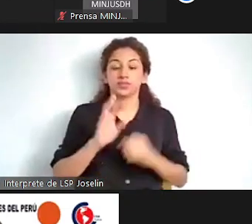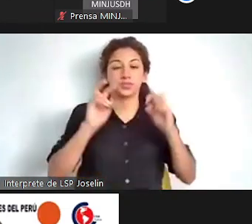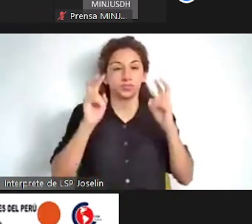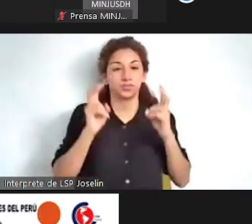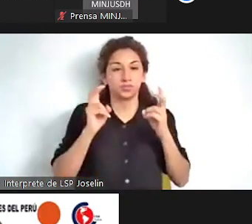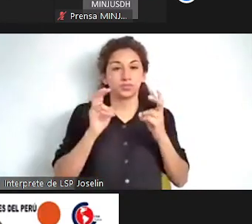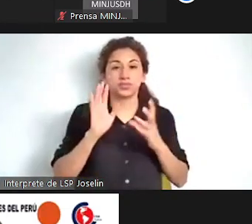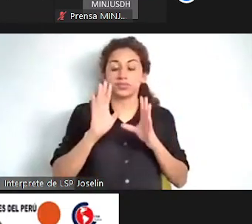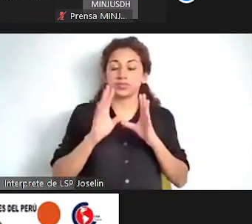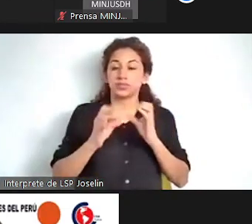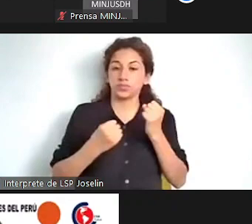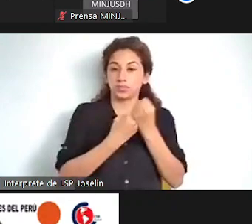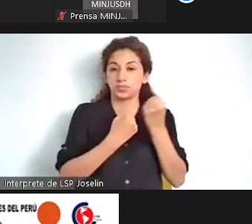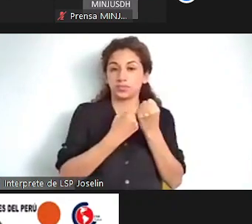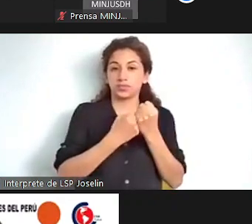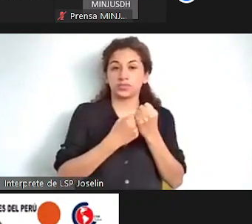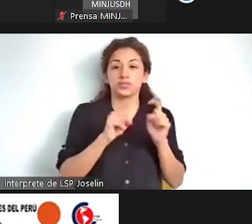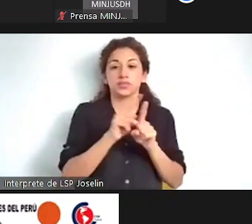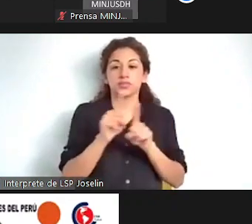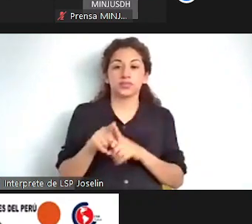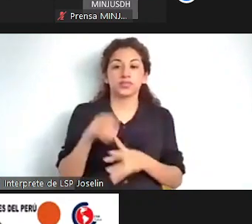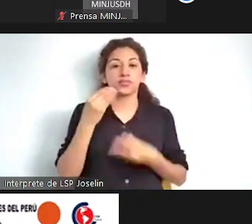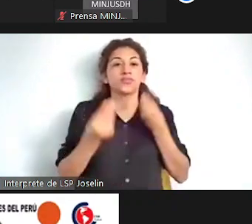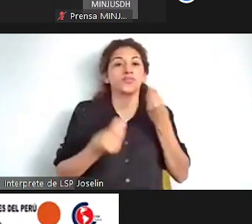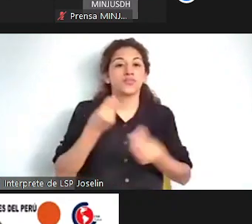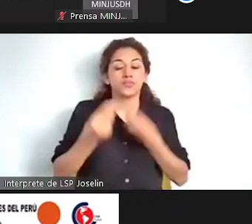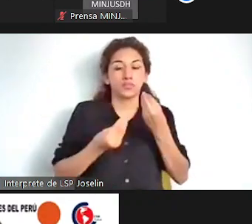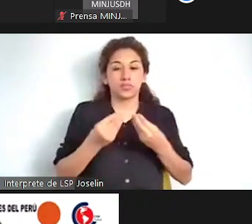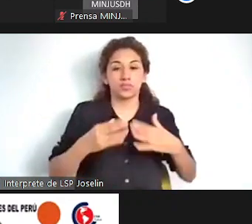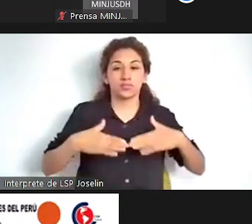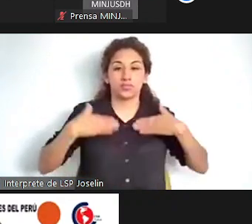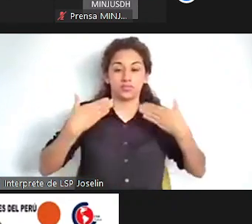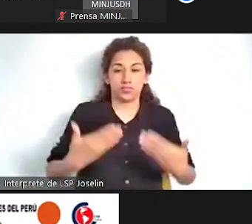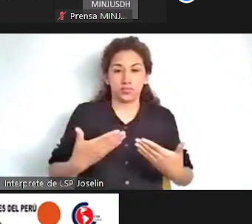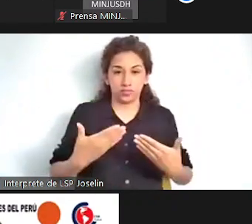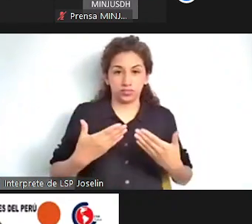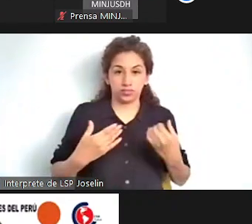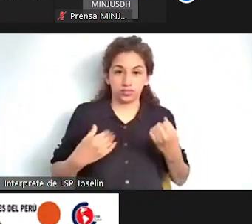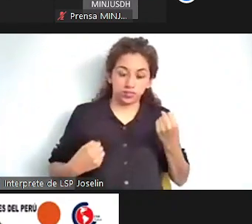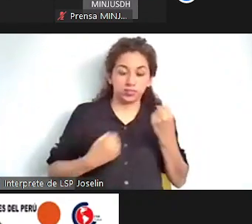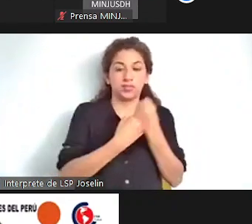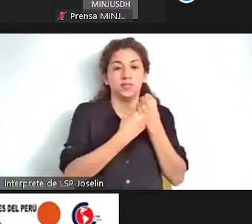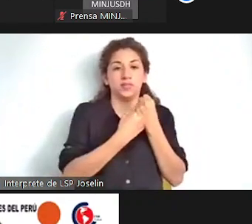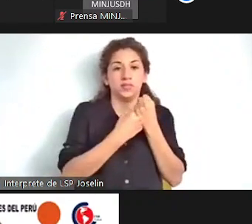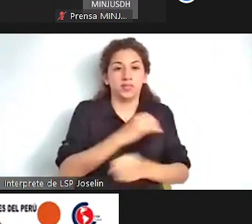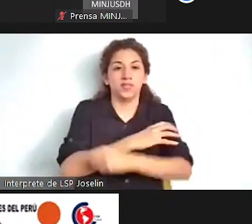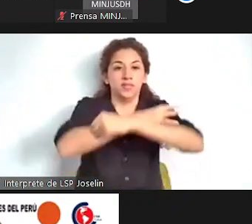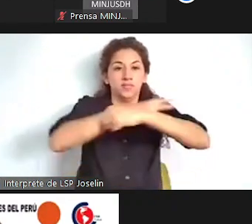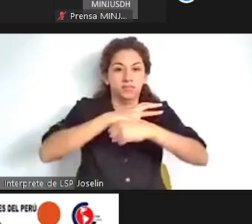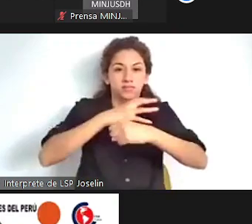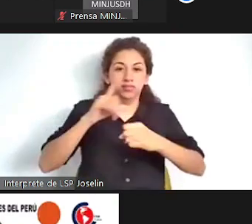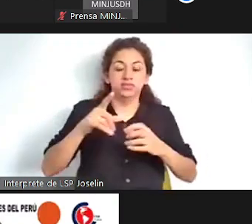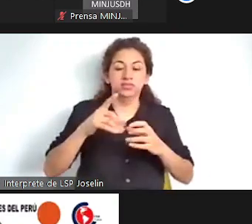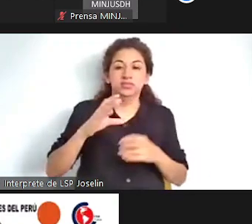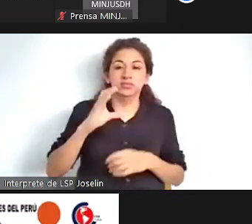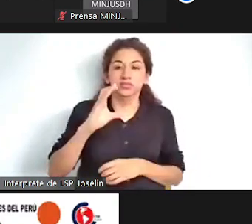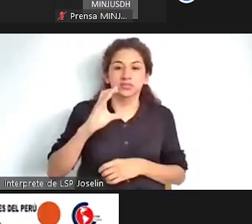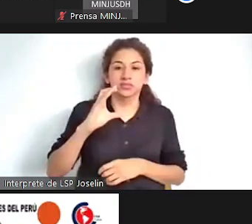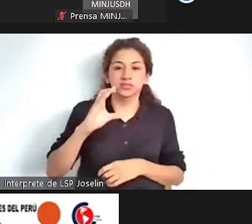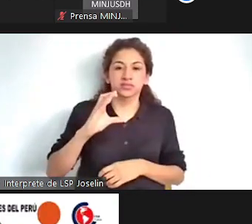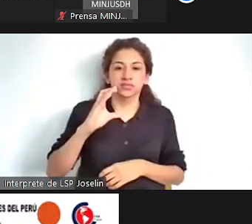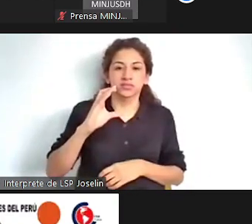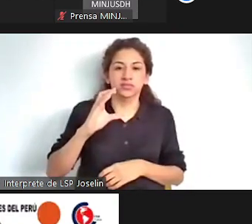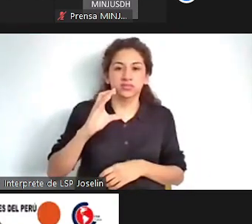the adequate contribution and above all how can we strengthen the institutions trade union institutionality and